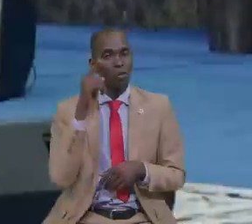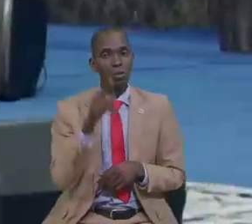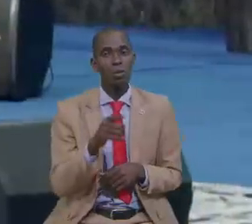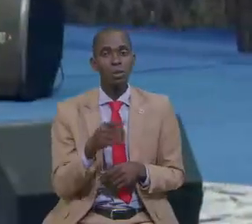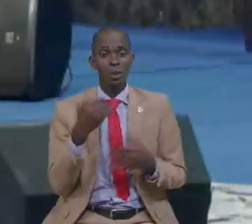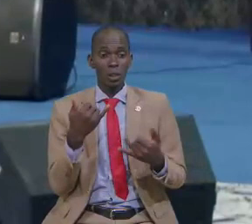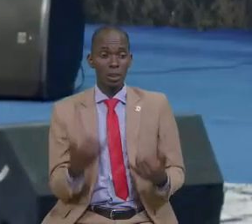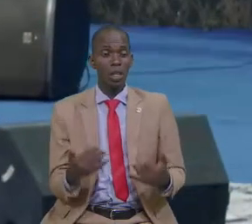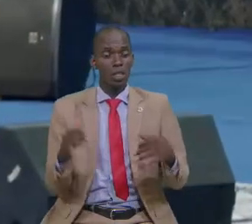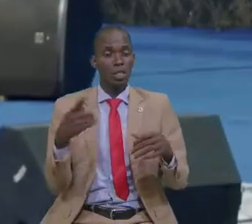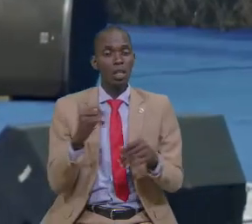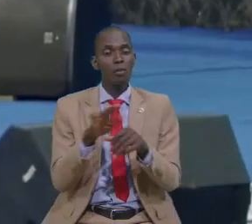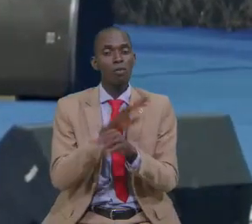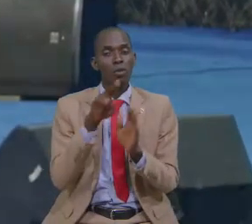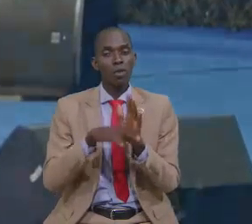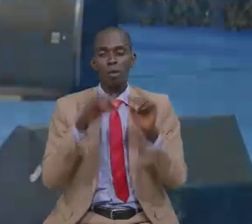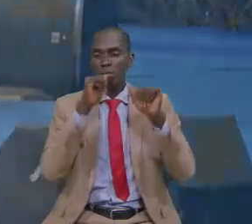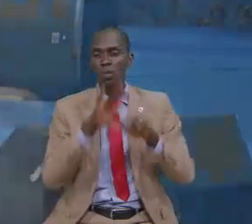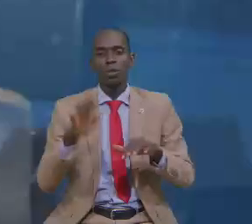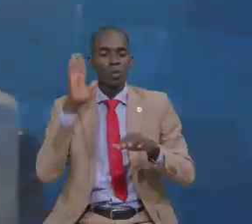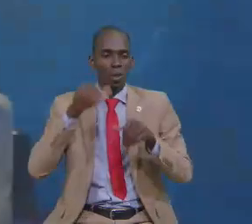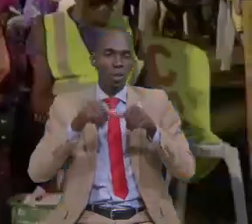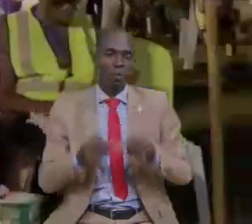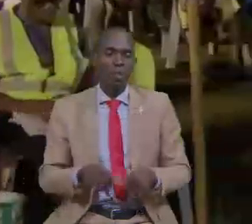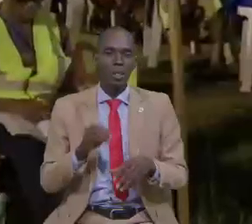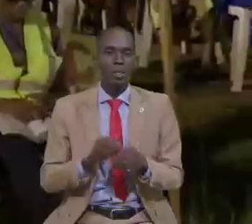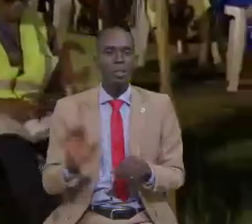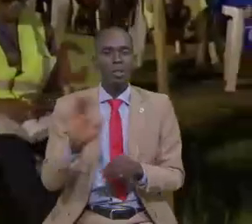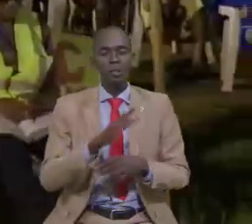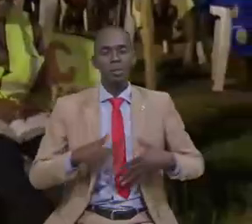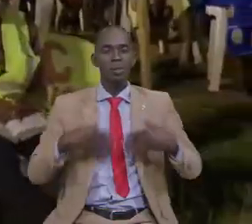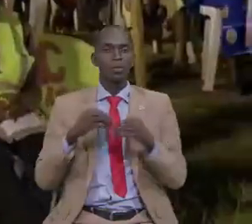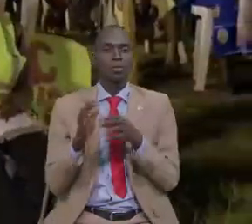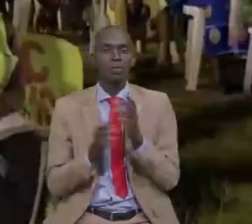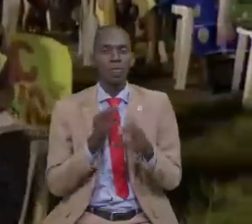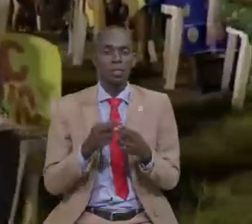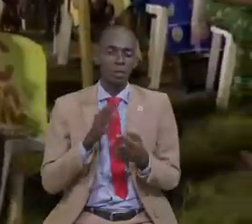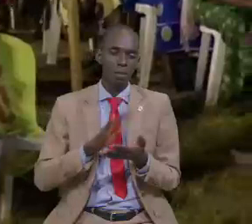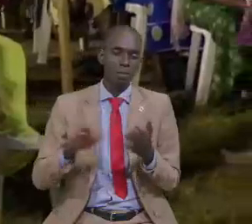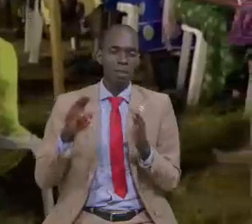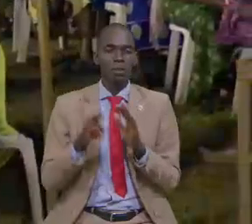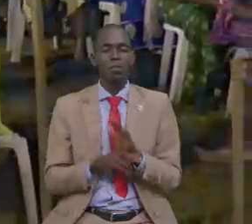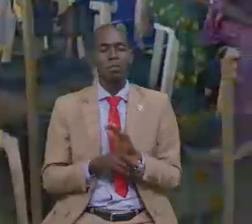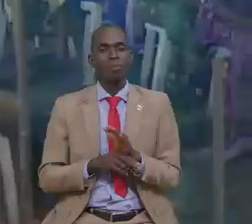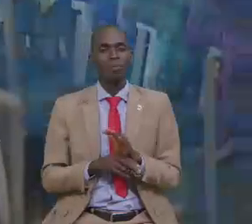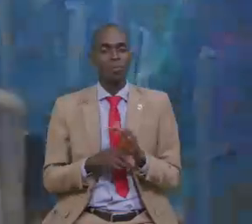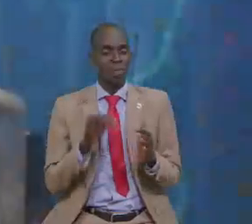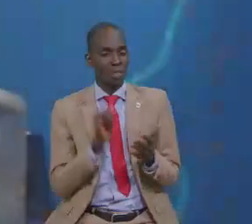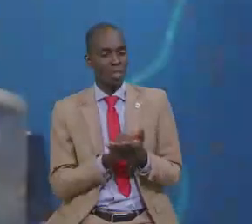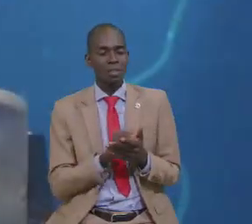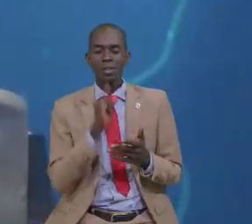of blessing will abide in your life forgiveness searching and sure